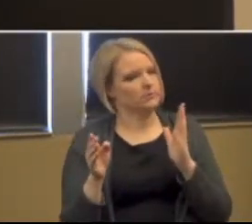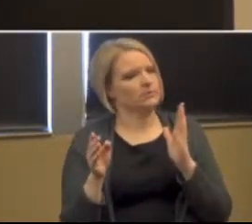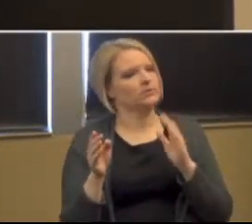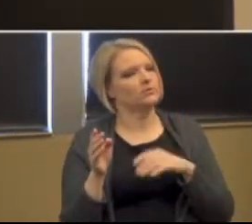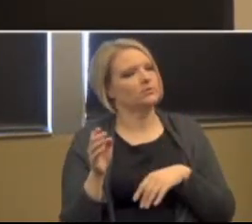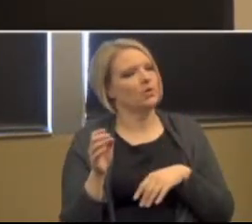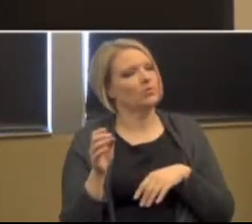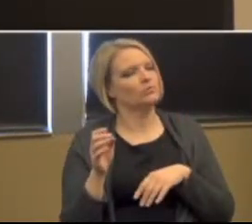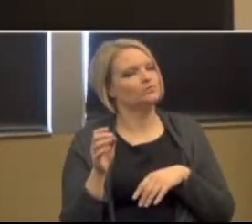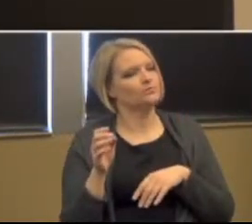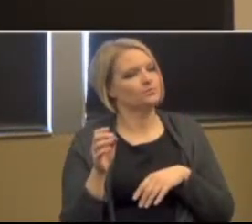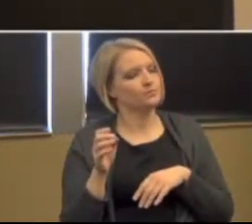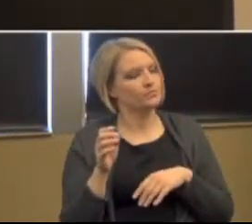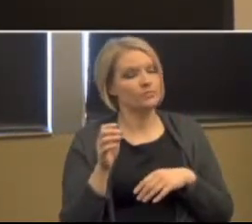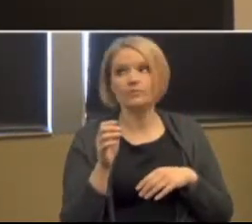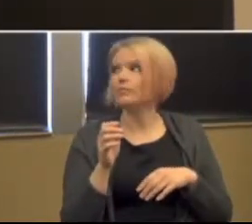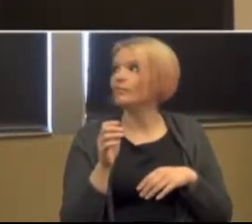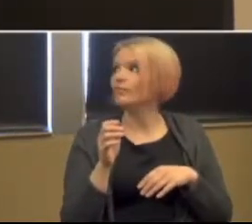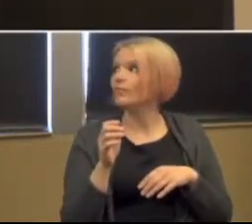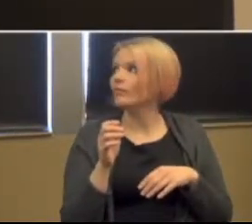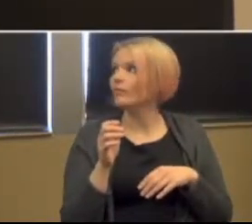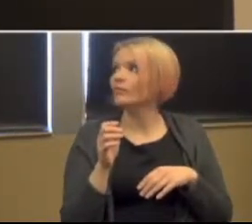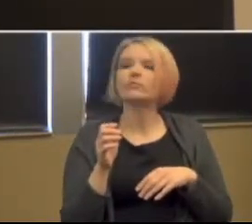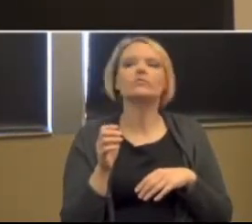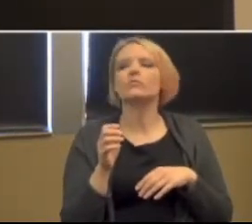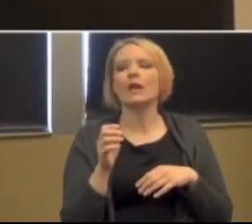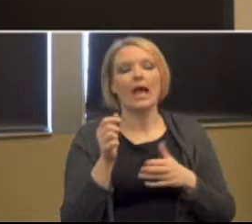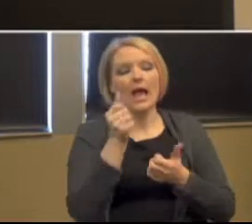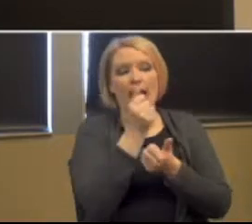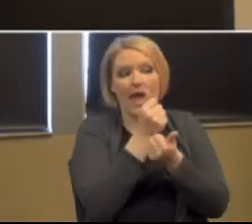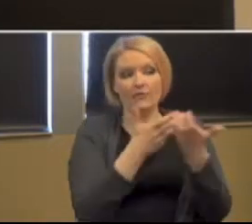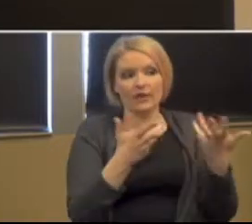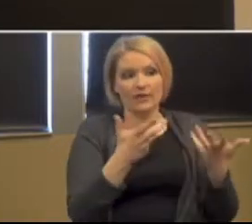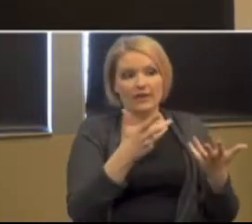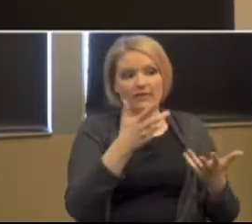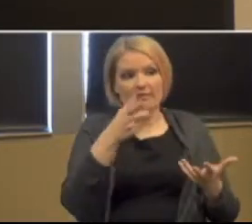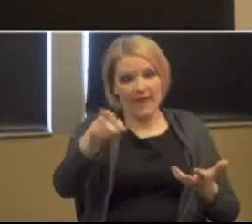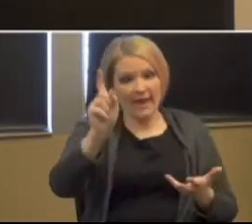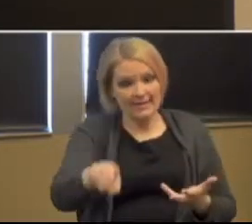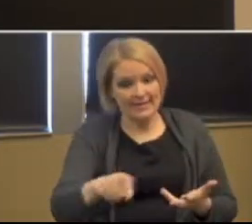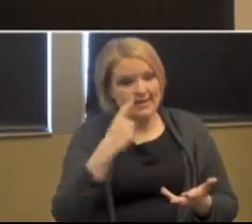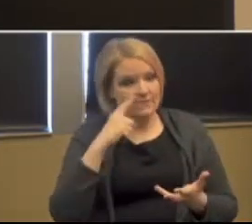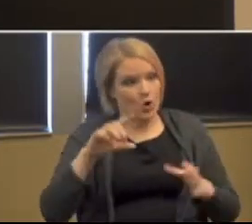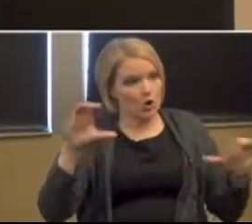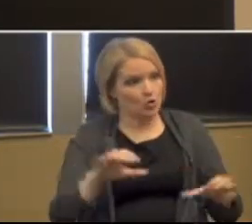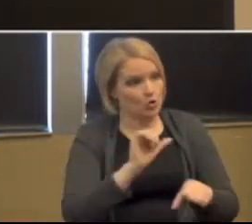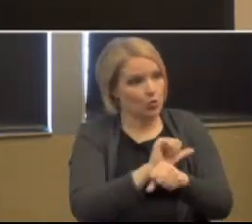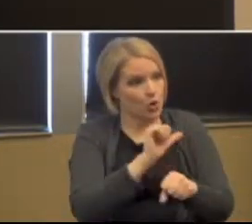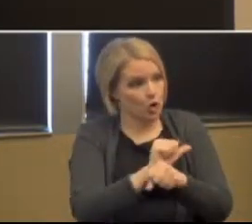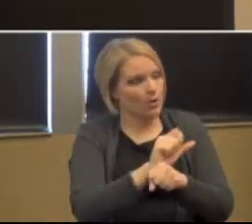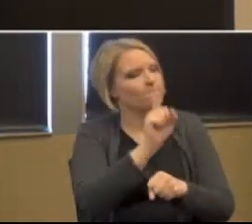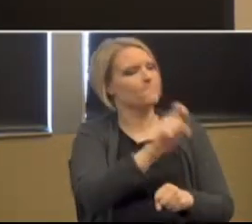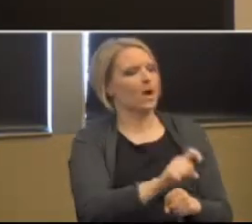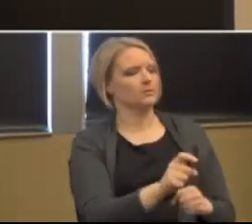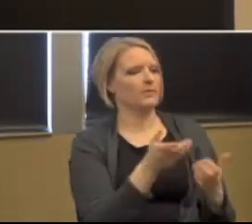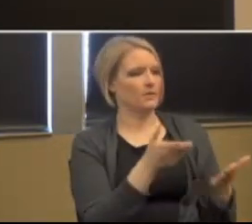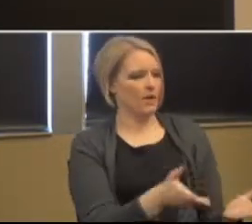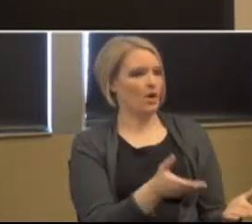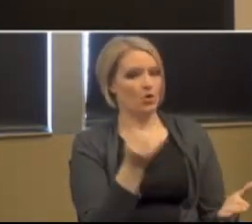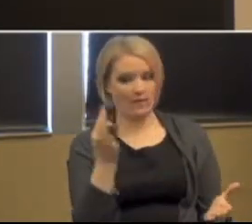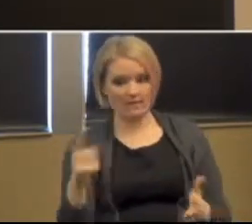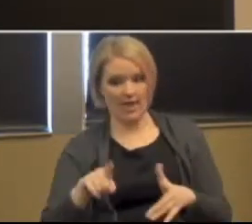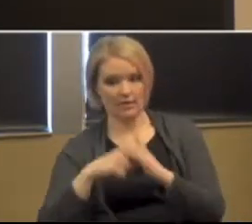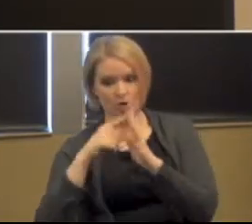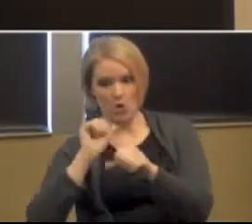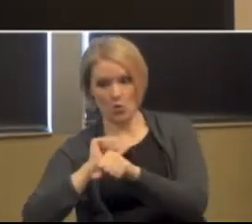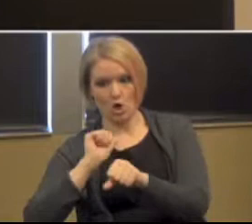you want everything that needs to be there has to be there, because if they get in a task and